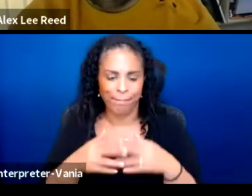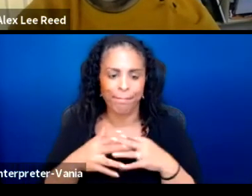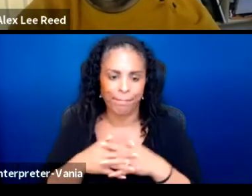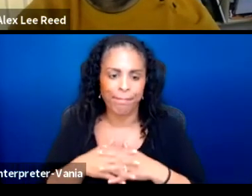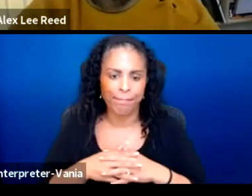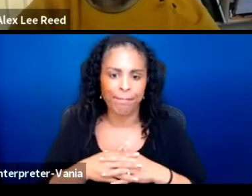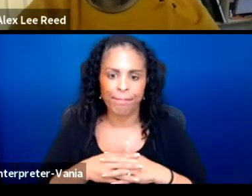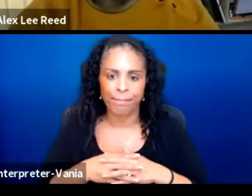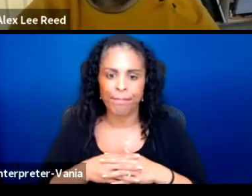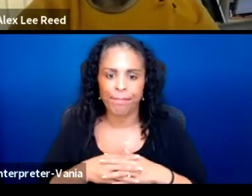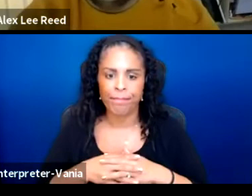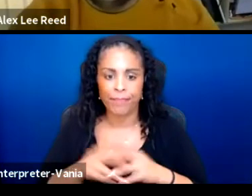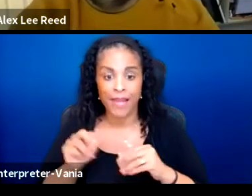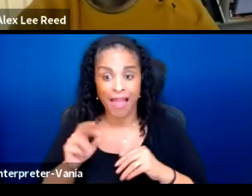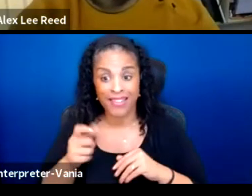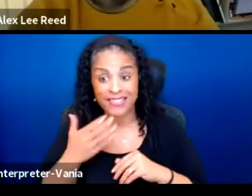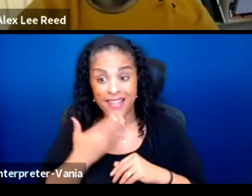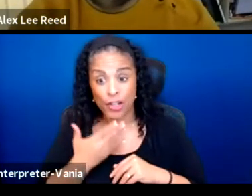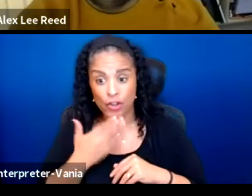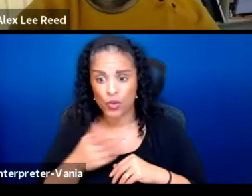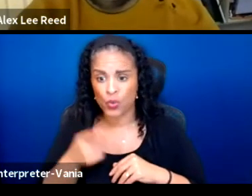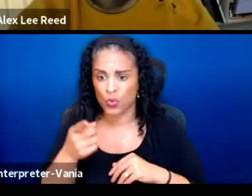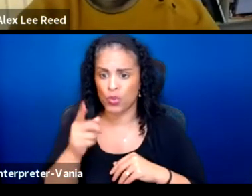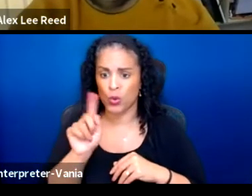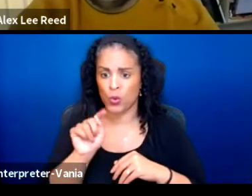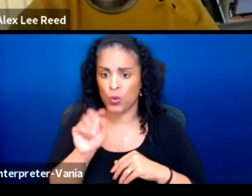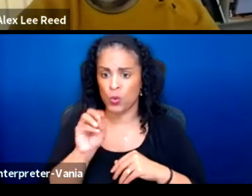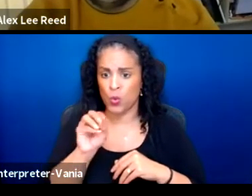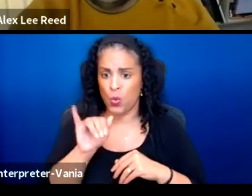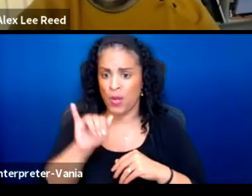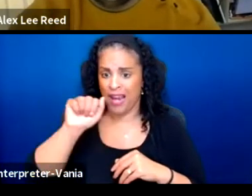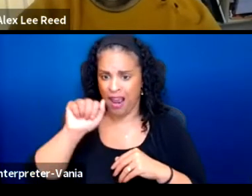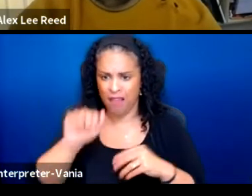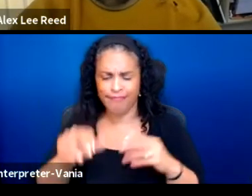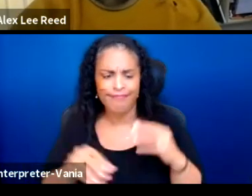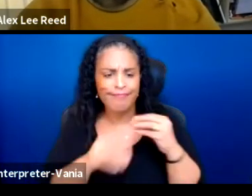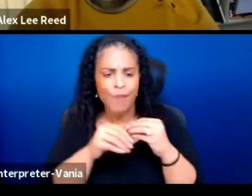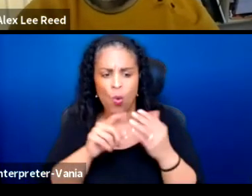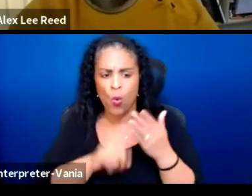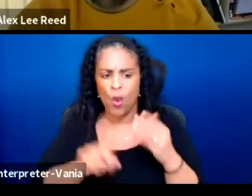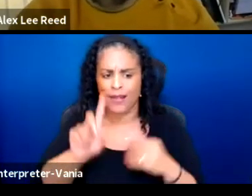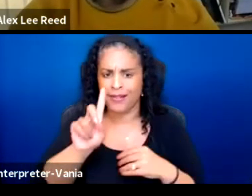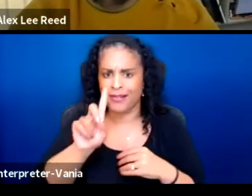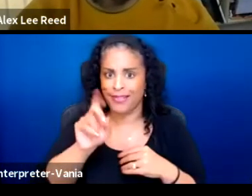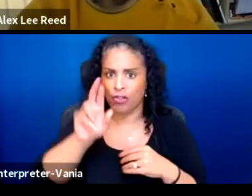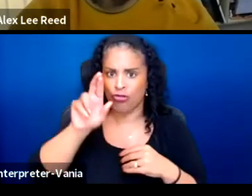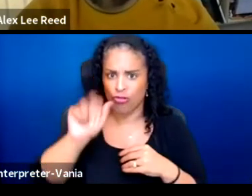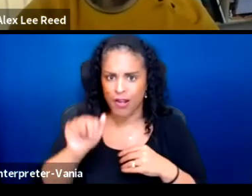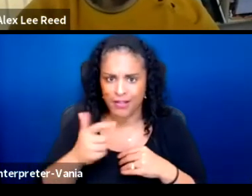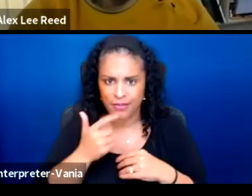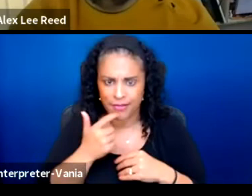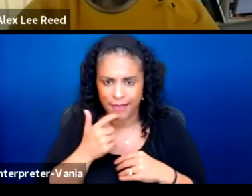Thank you, Deidre. To piggyback off of what Deidre said, I am constantly, always